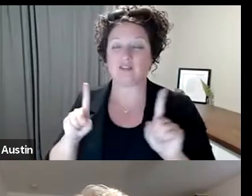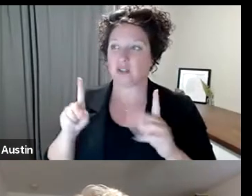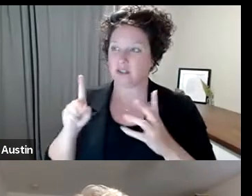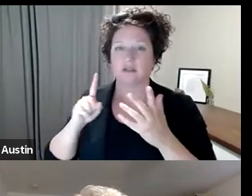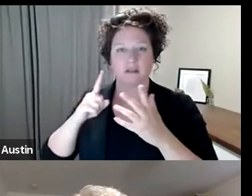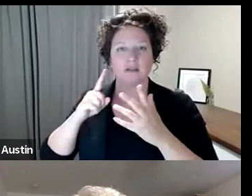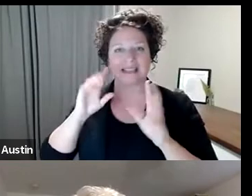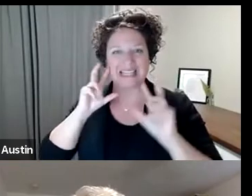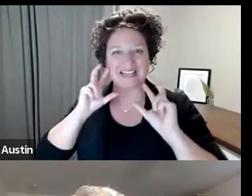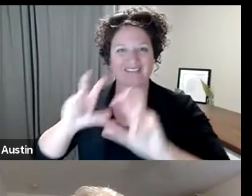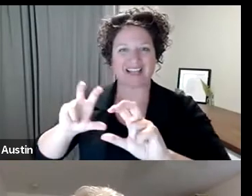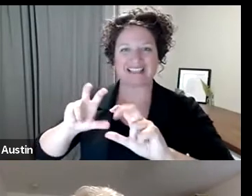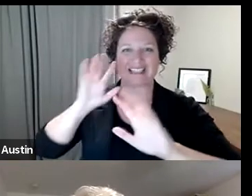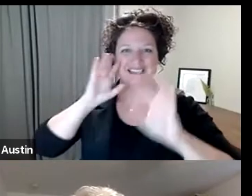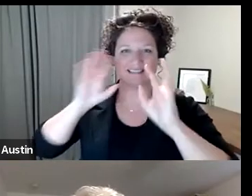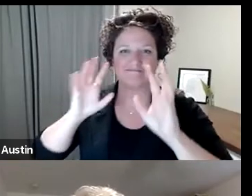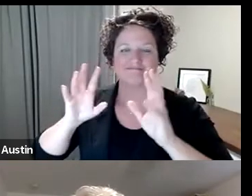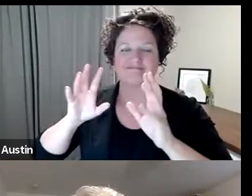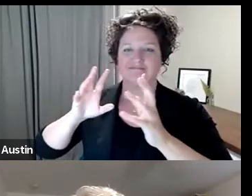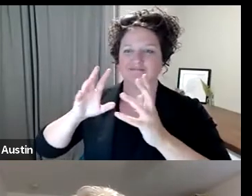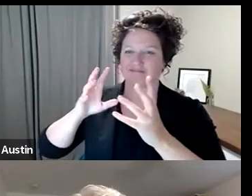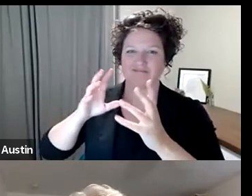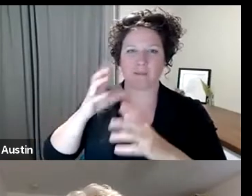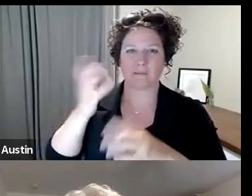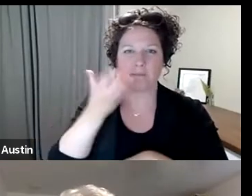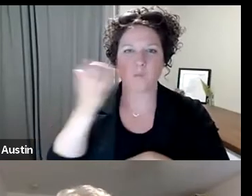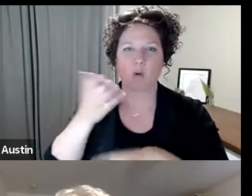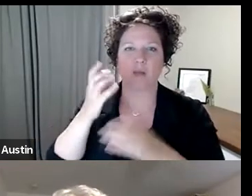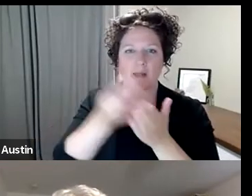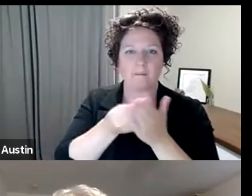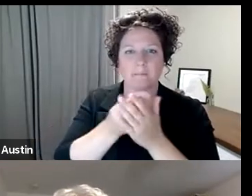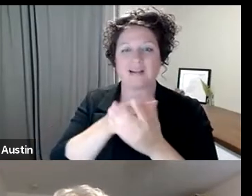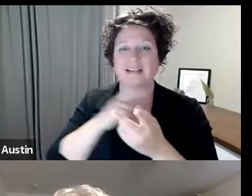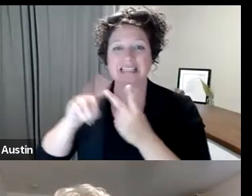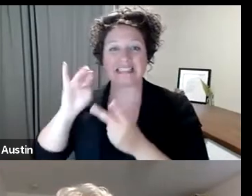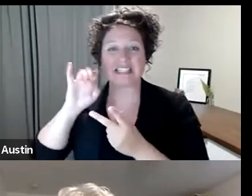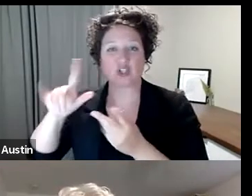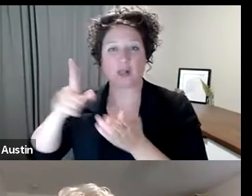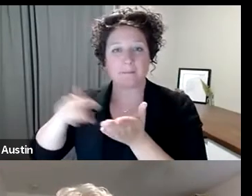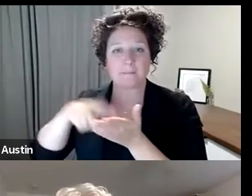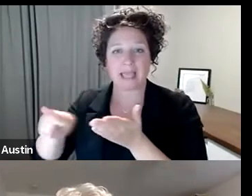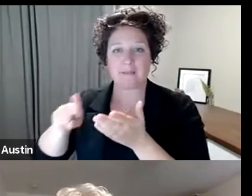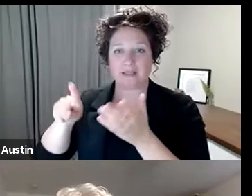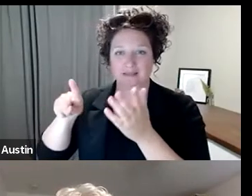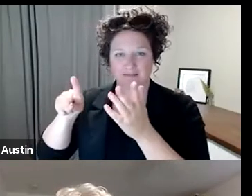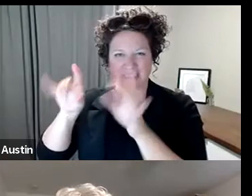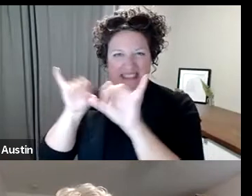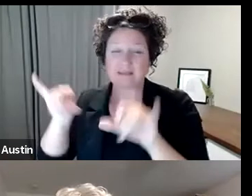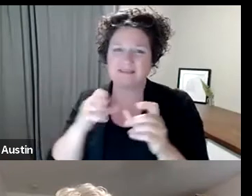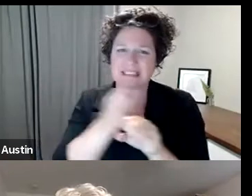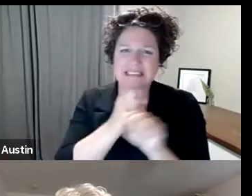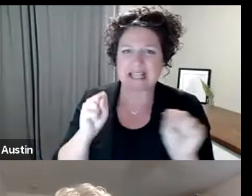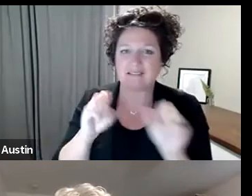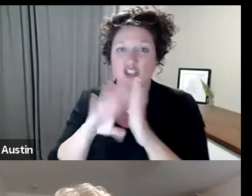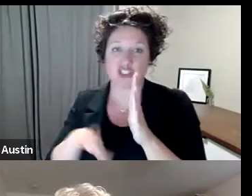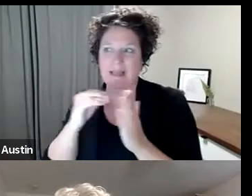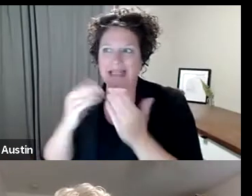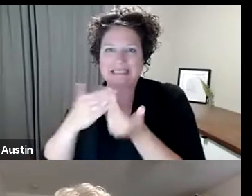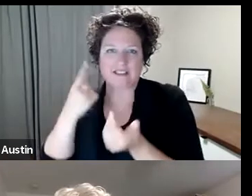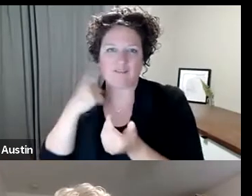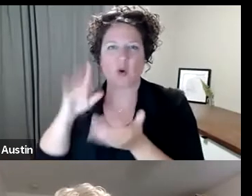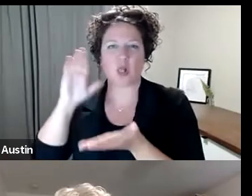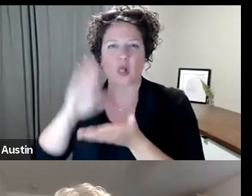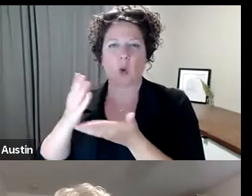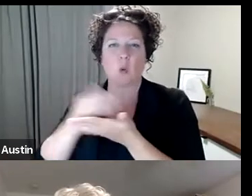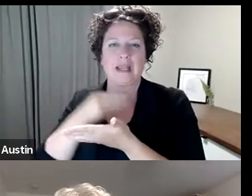in innovations like mobile money, digital payment systems, which are safe, cheap, and easy for low income users to adopt,